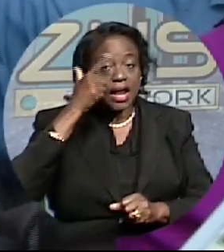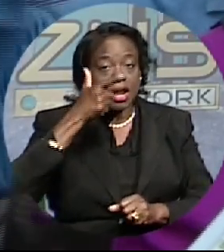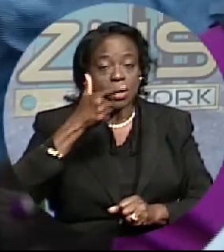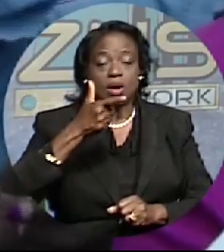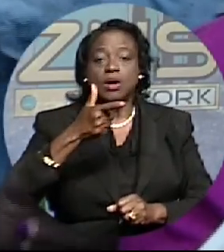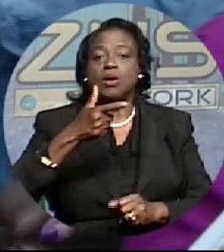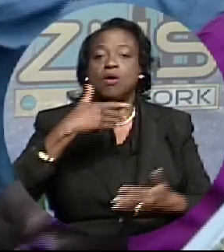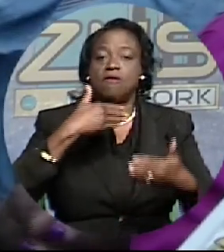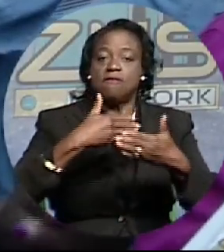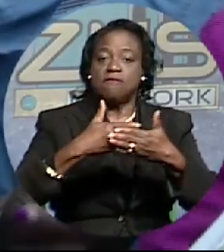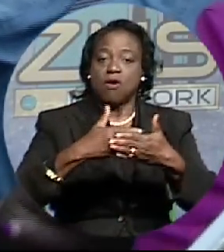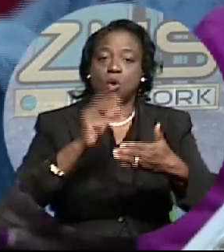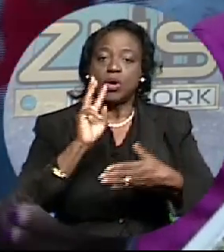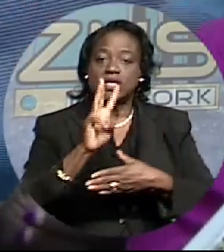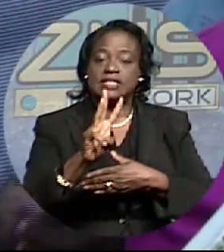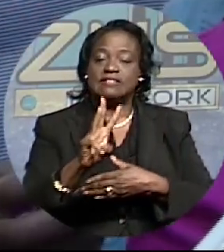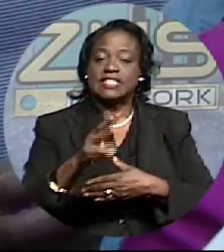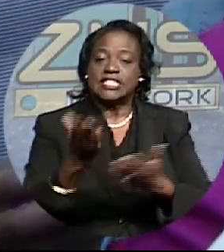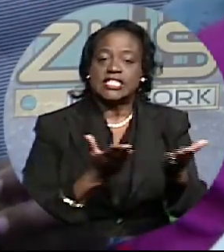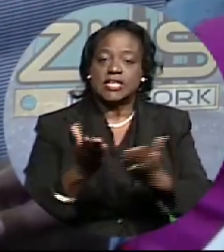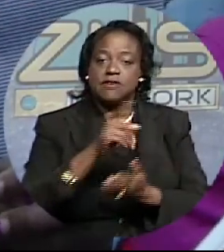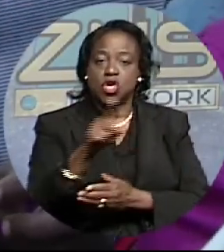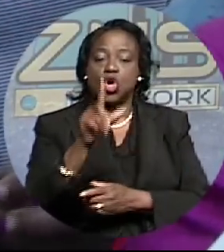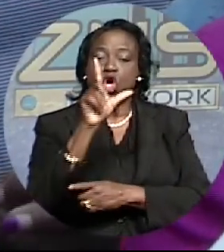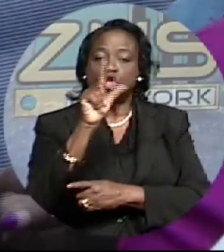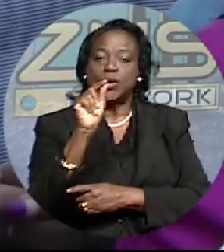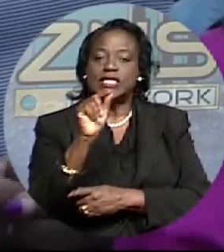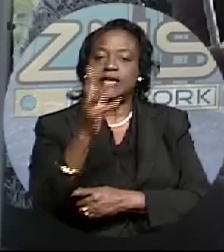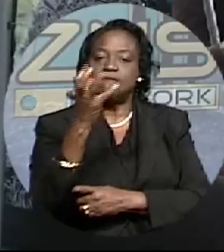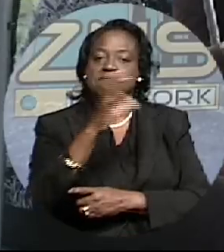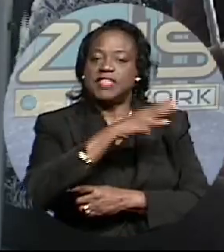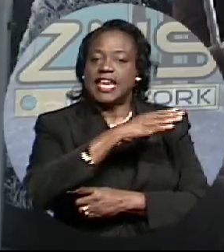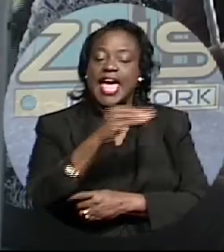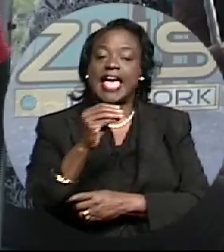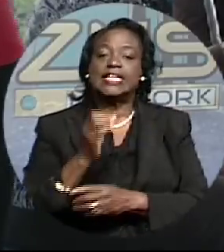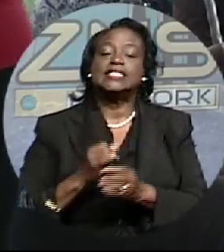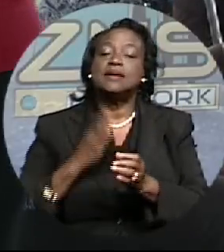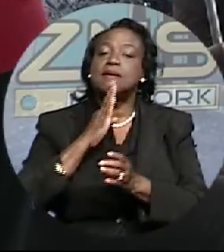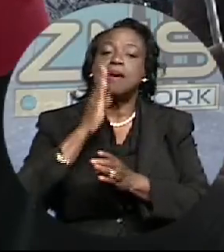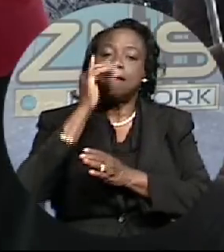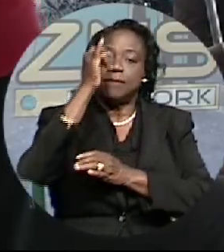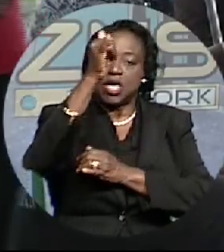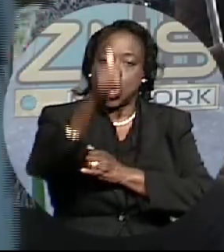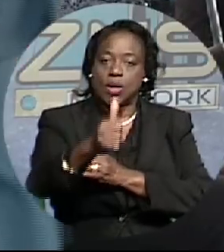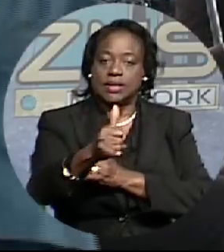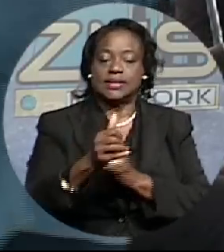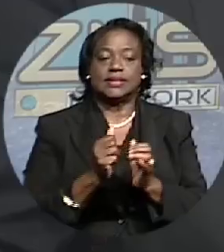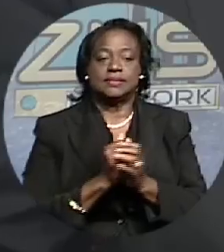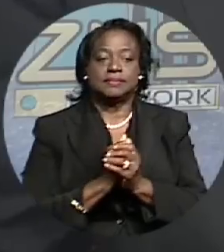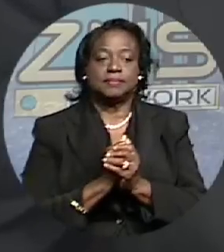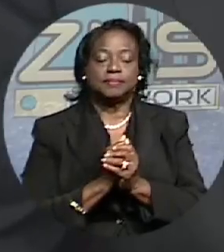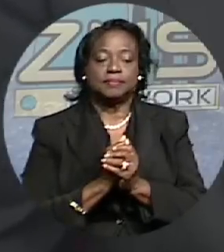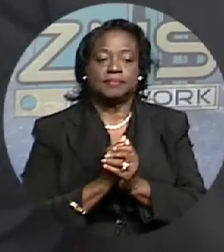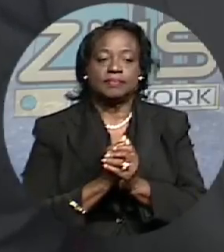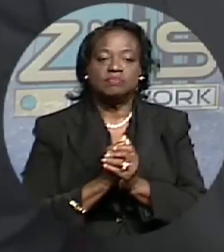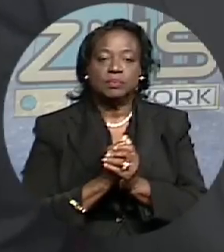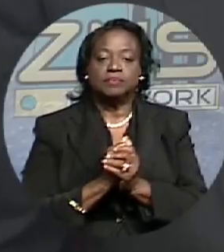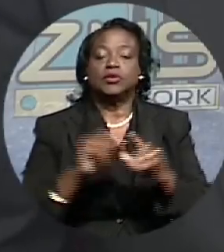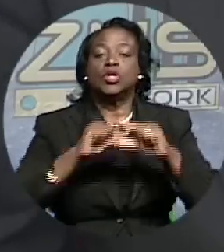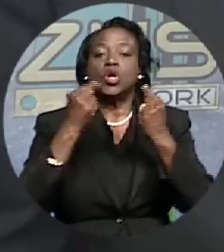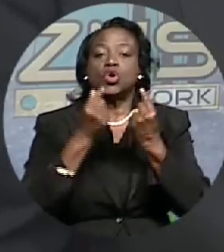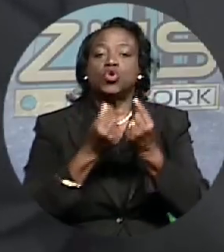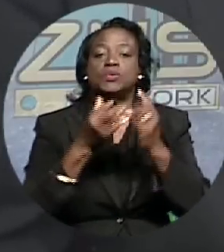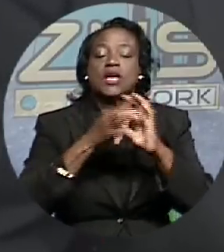to serving you 2015 and beyond. Karen Carey, ZNS Network News. Well, groups